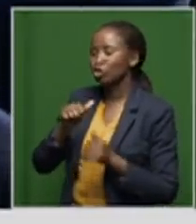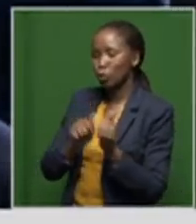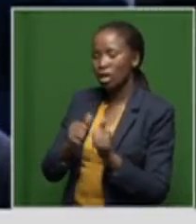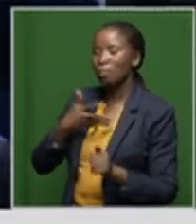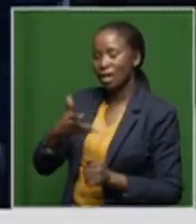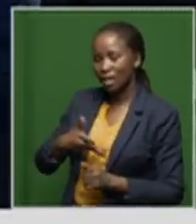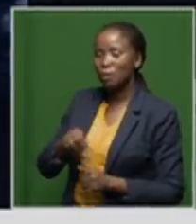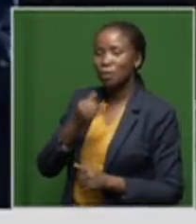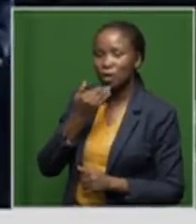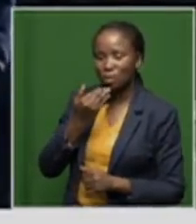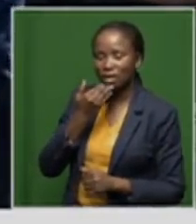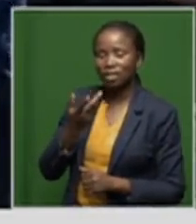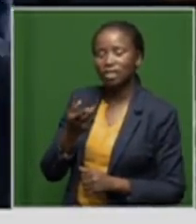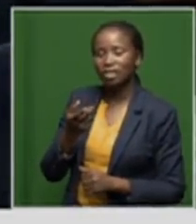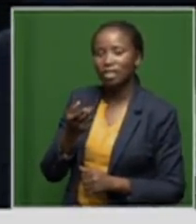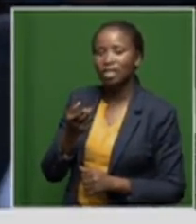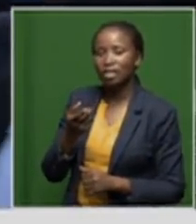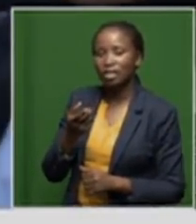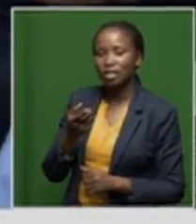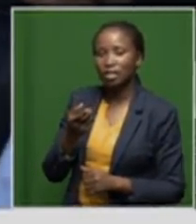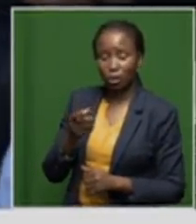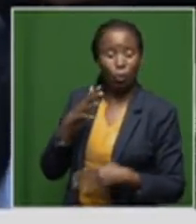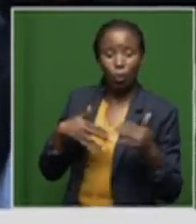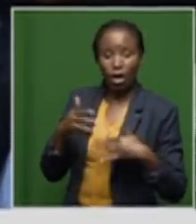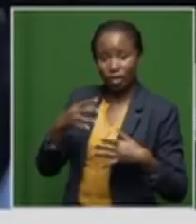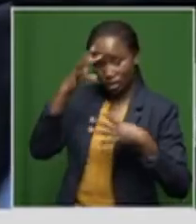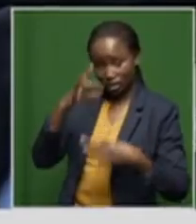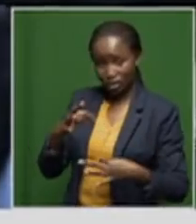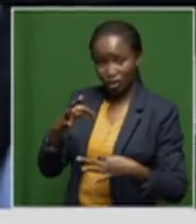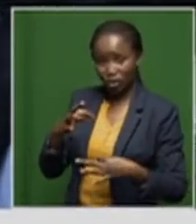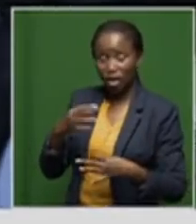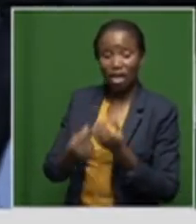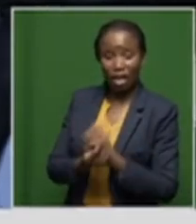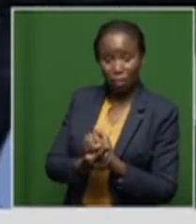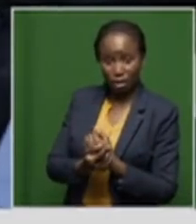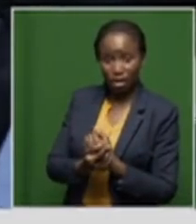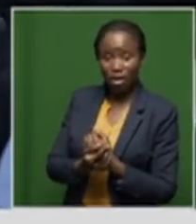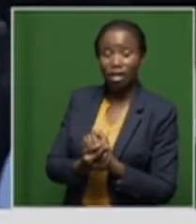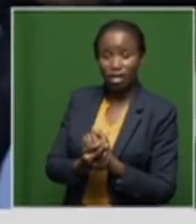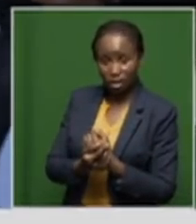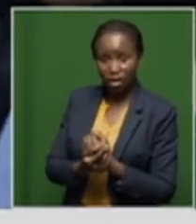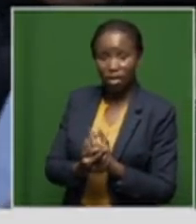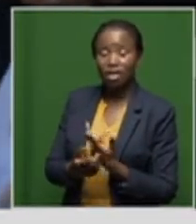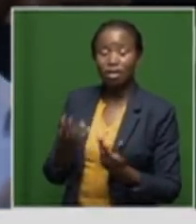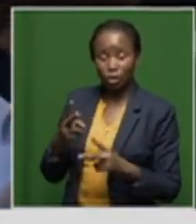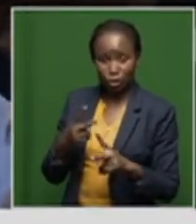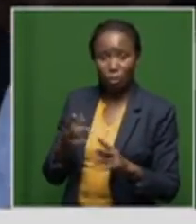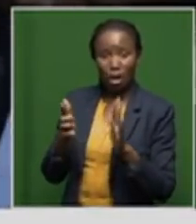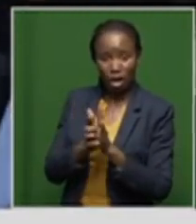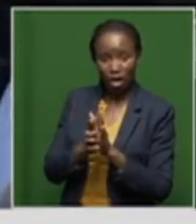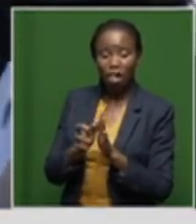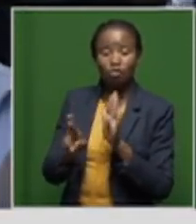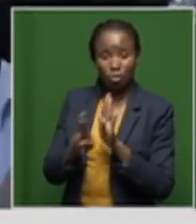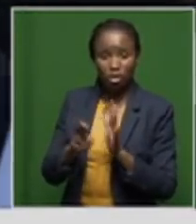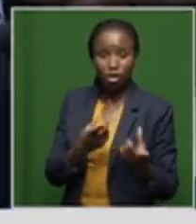one. Number two, whatever his decision is, his game plan, he has to stick with it, and all the best to them, whichever legal representation he